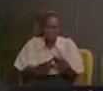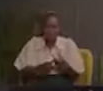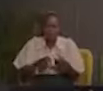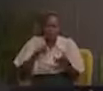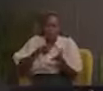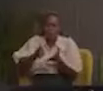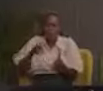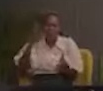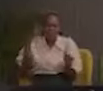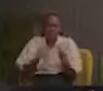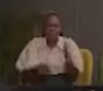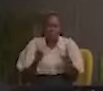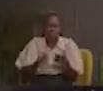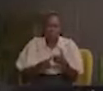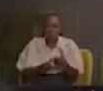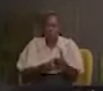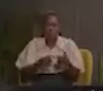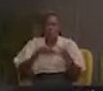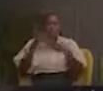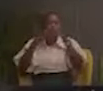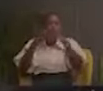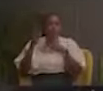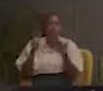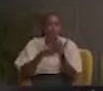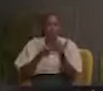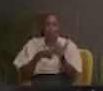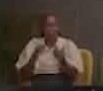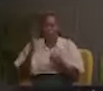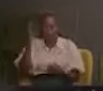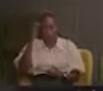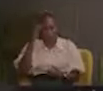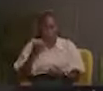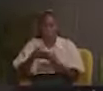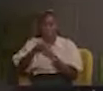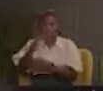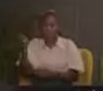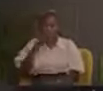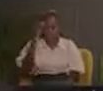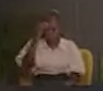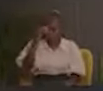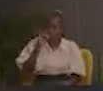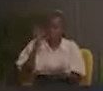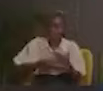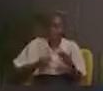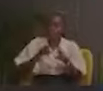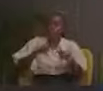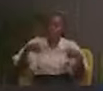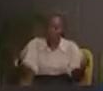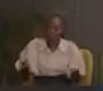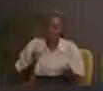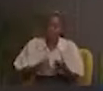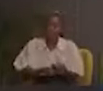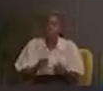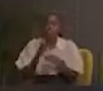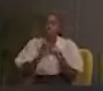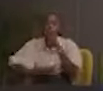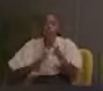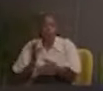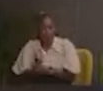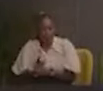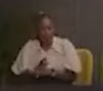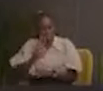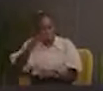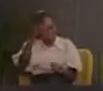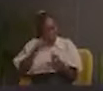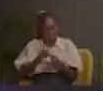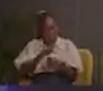of knowledge. It is important. The God you know is the one you reveal to your world. When God was sending